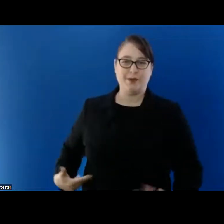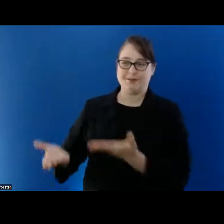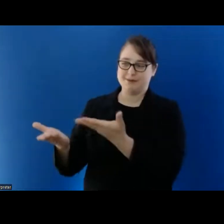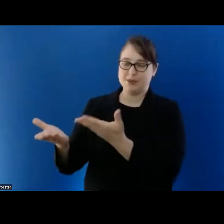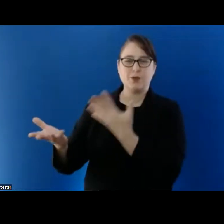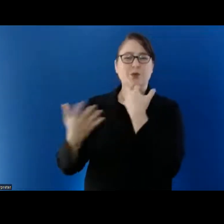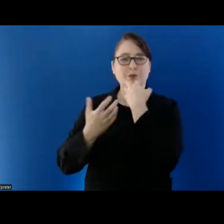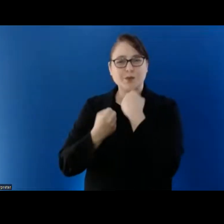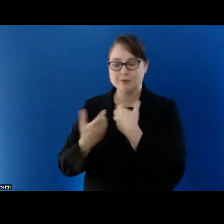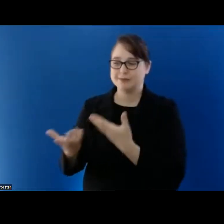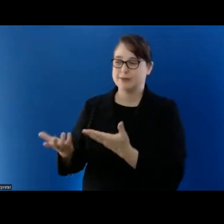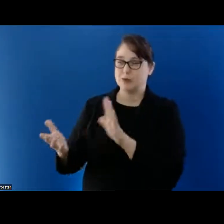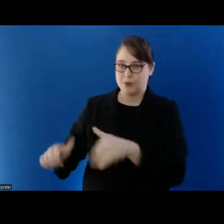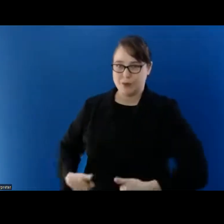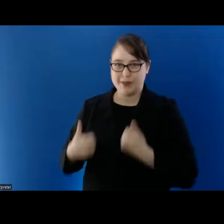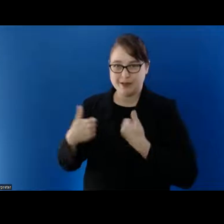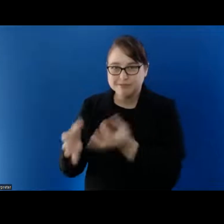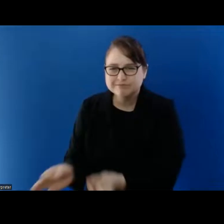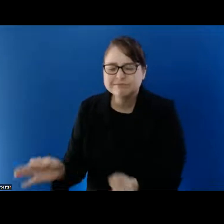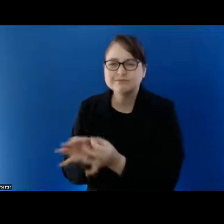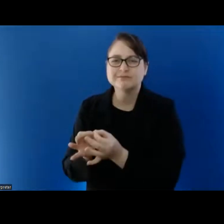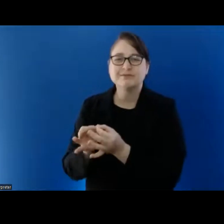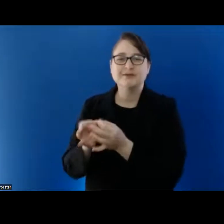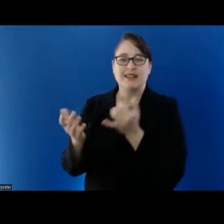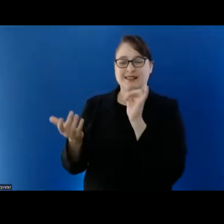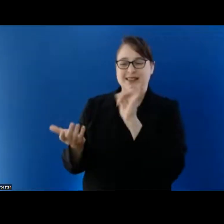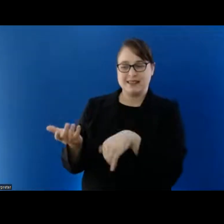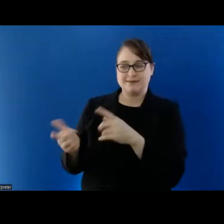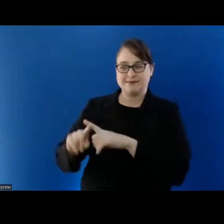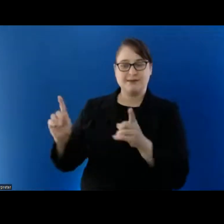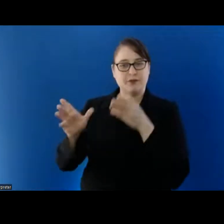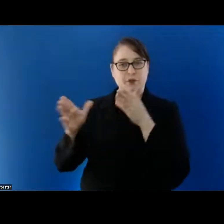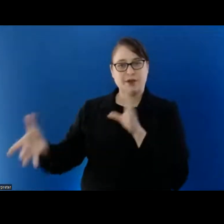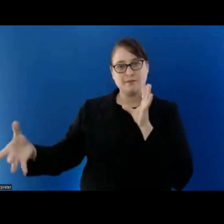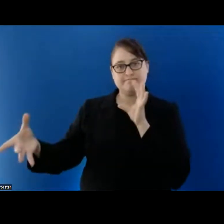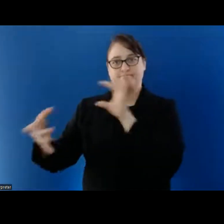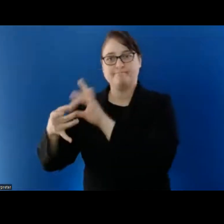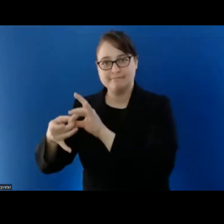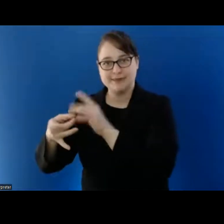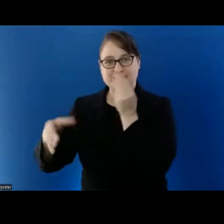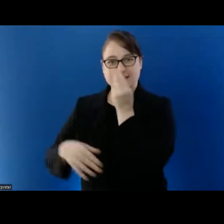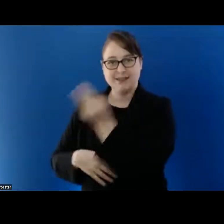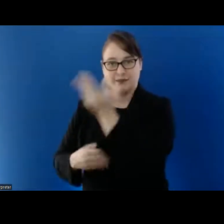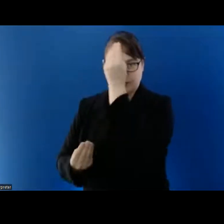life matters, gets a different way to give a message. So,